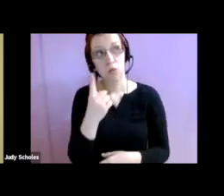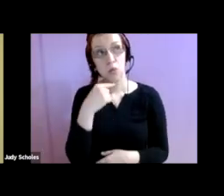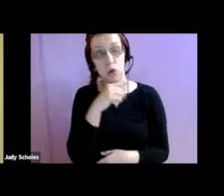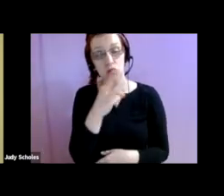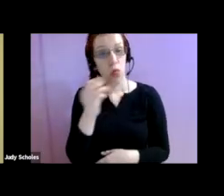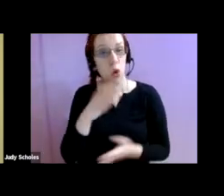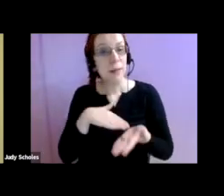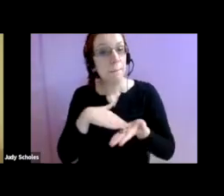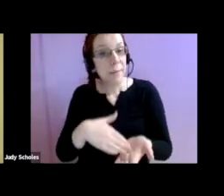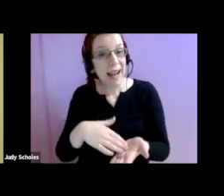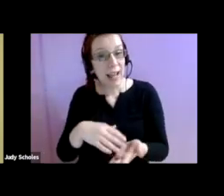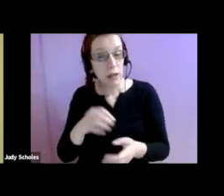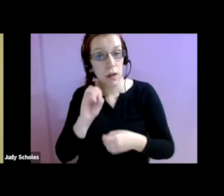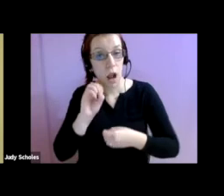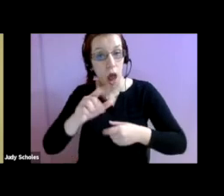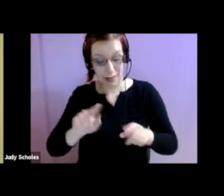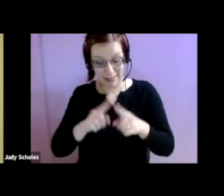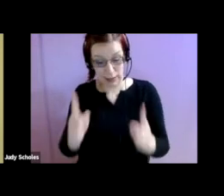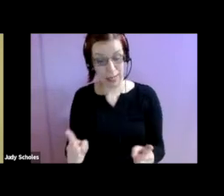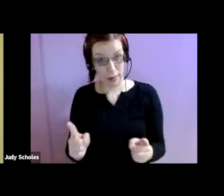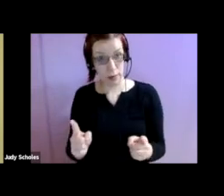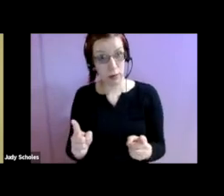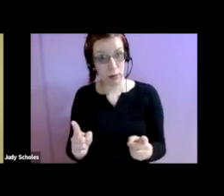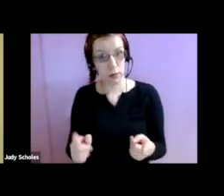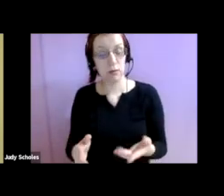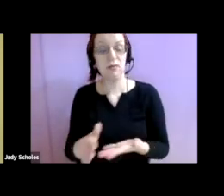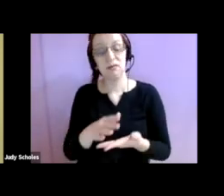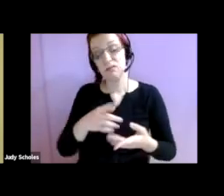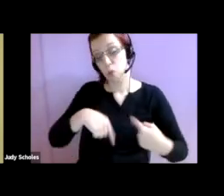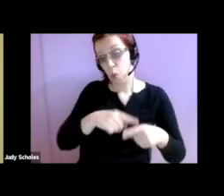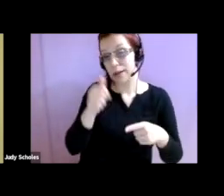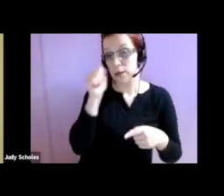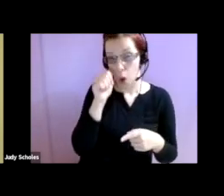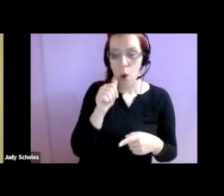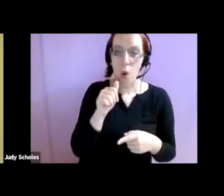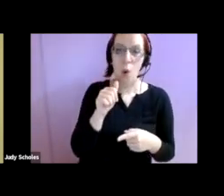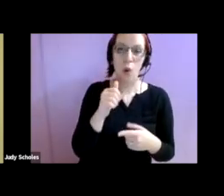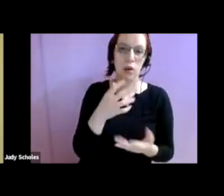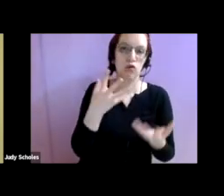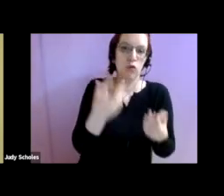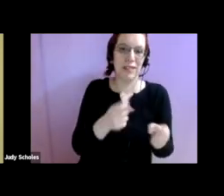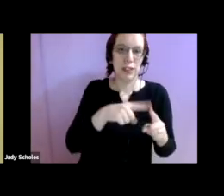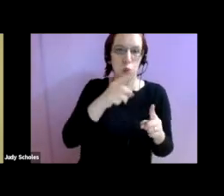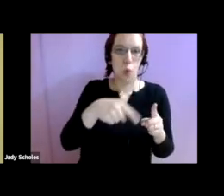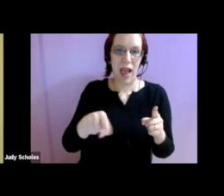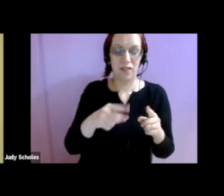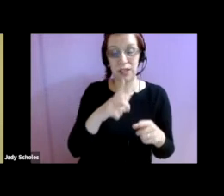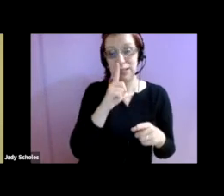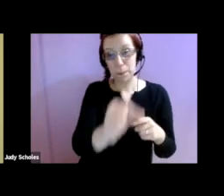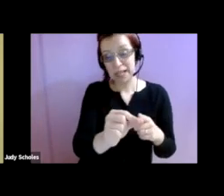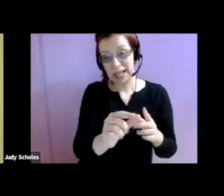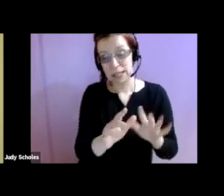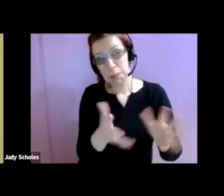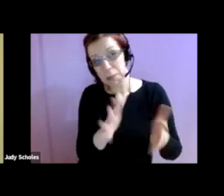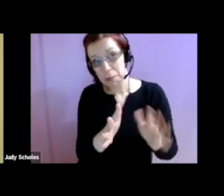light years. So we know that gravitational waves travel at the same speed as light does, to an accuracy of about